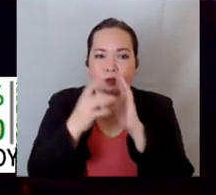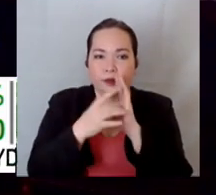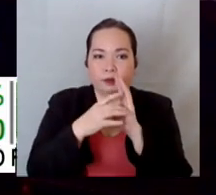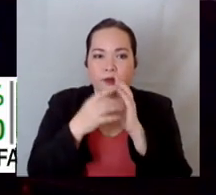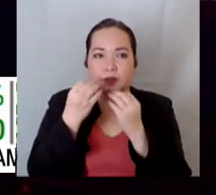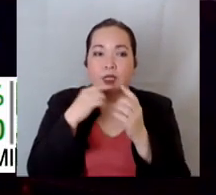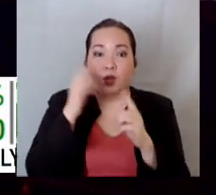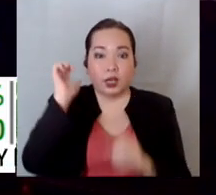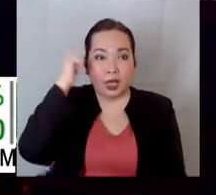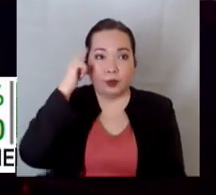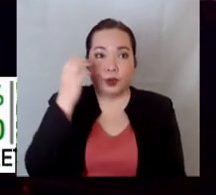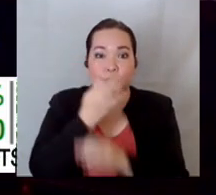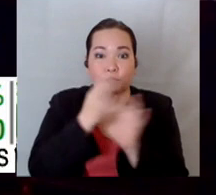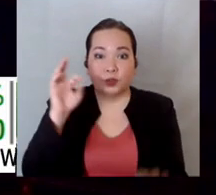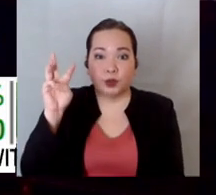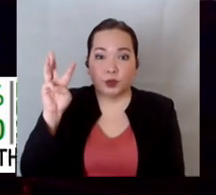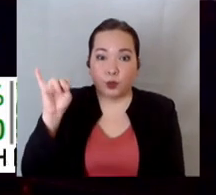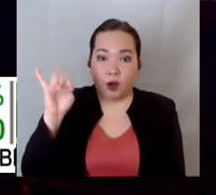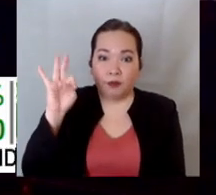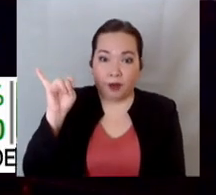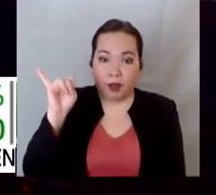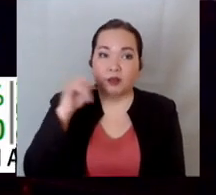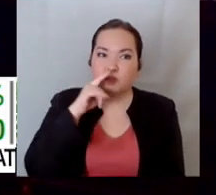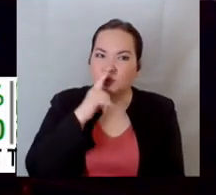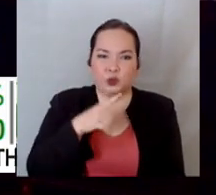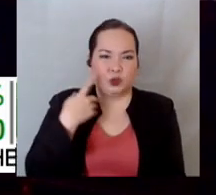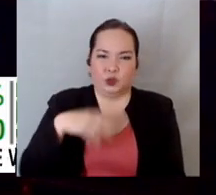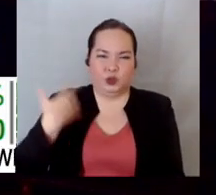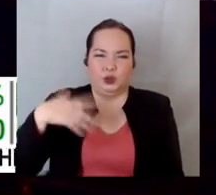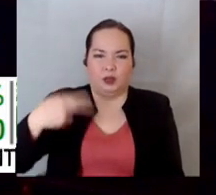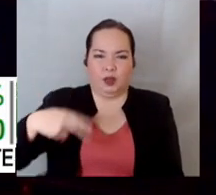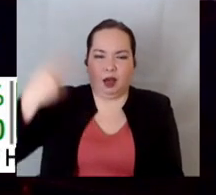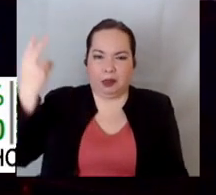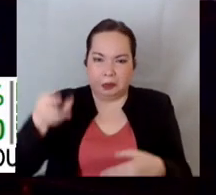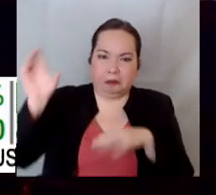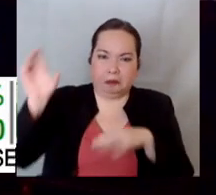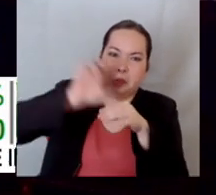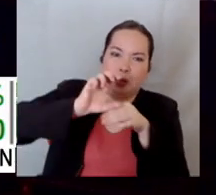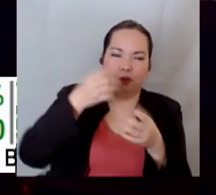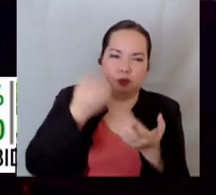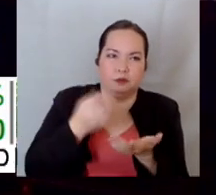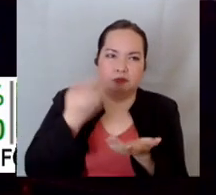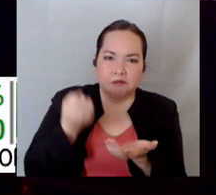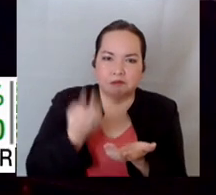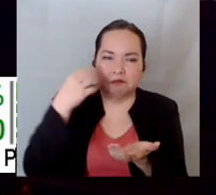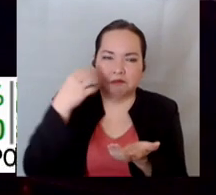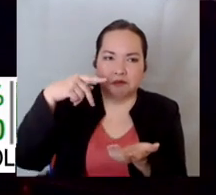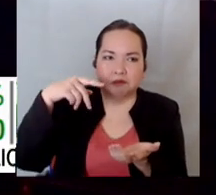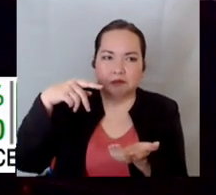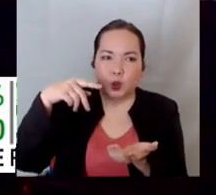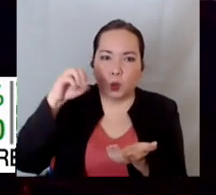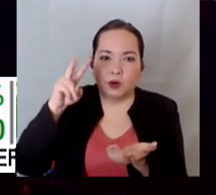initiative was grossly overpriced. Retired Brigadier General and electronics engineer Eliseo Rio claims